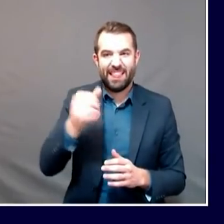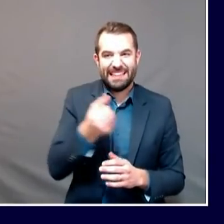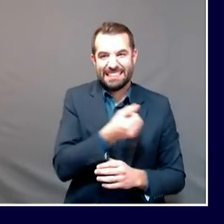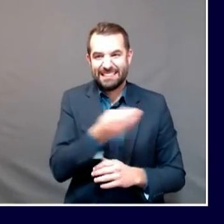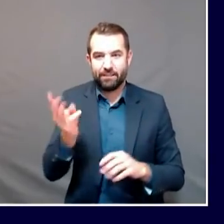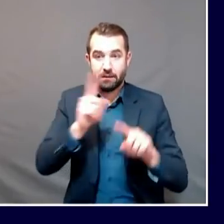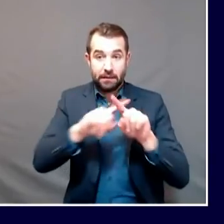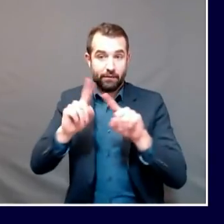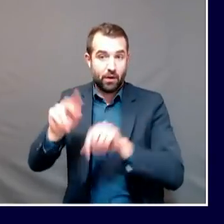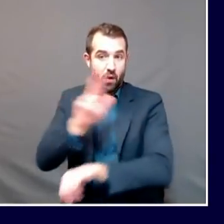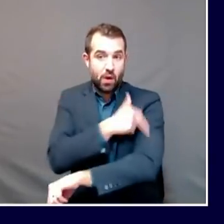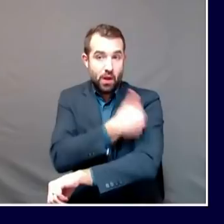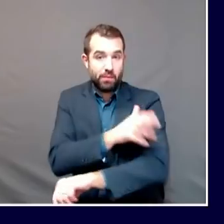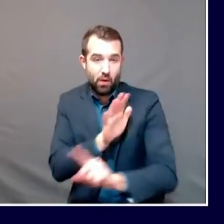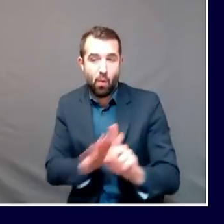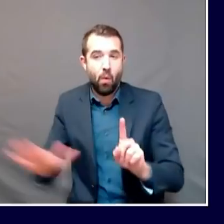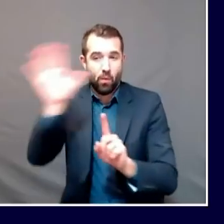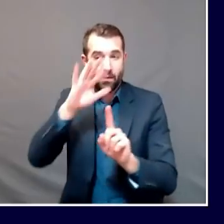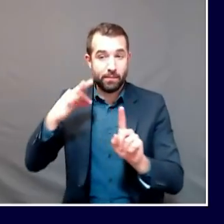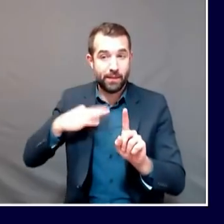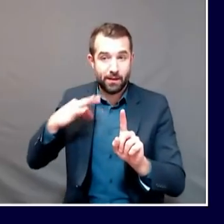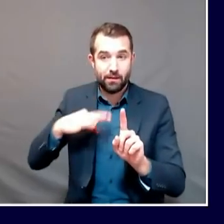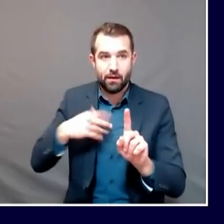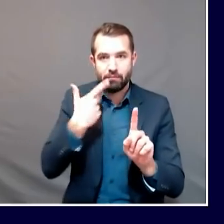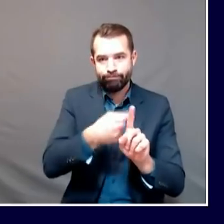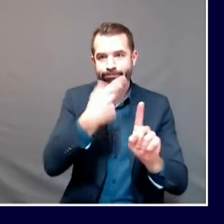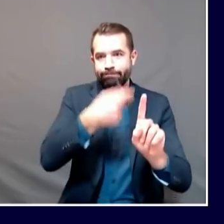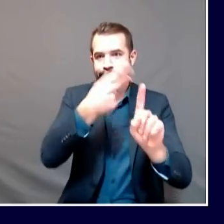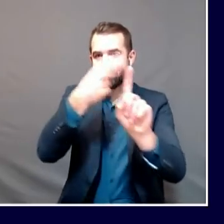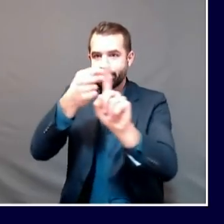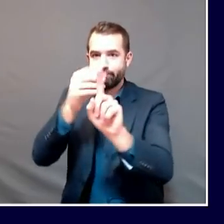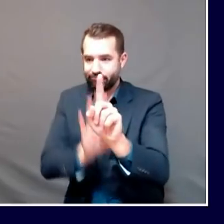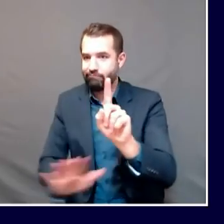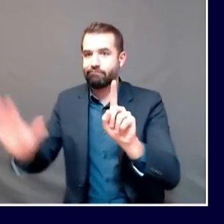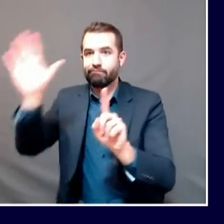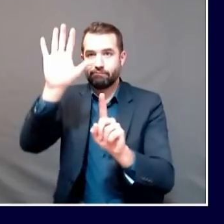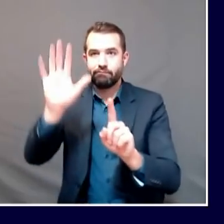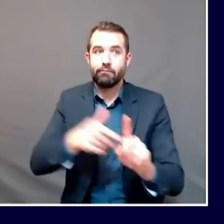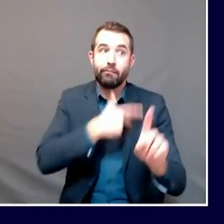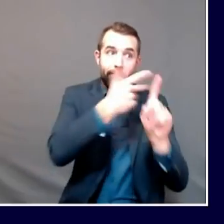speaking. Right now, as of a few minutes ago, the number was approximately